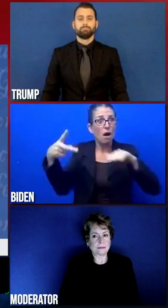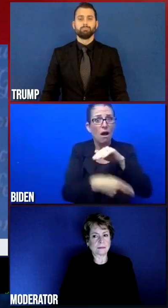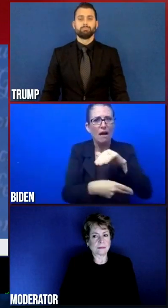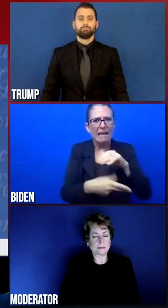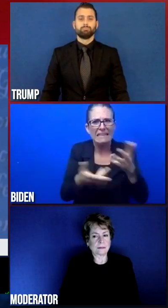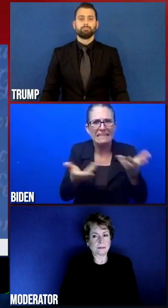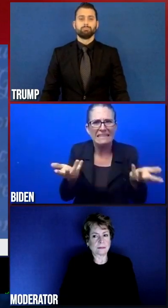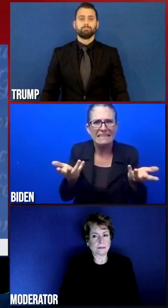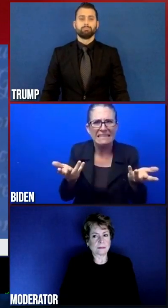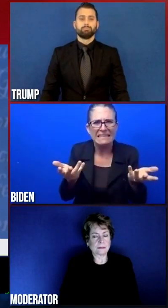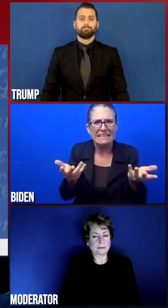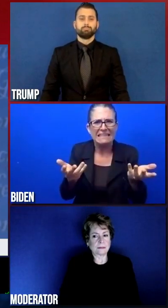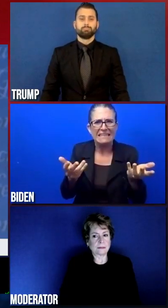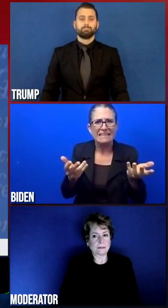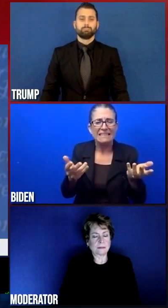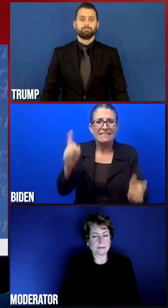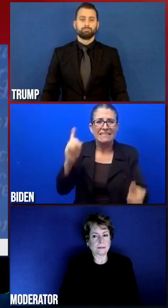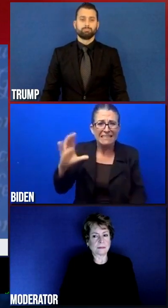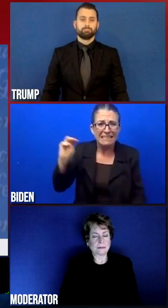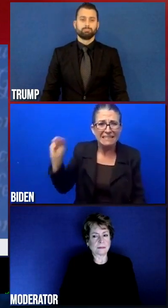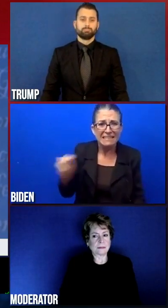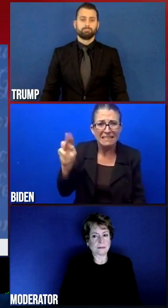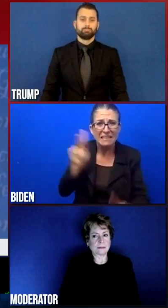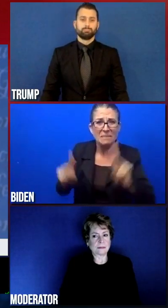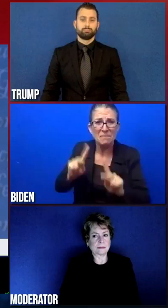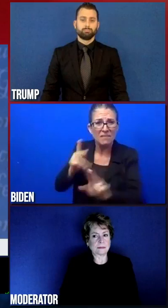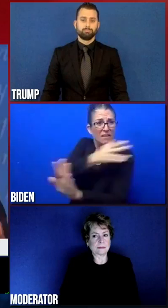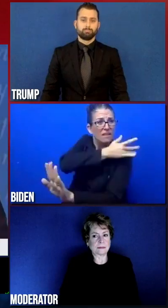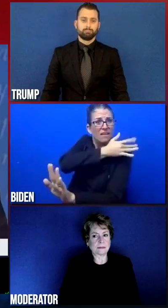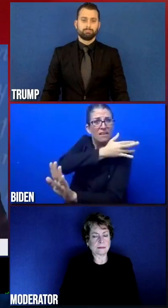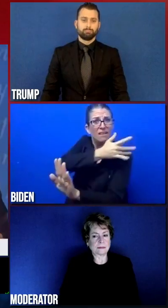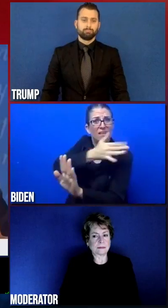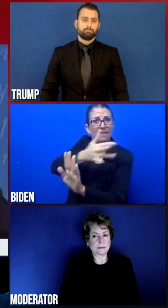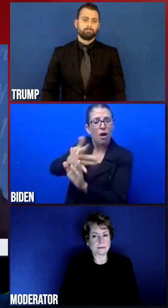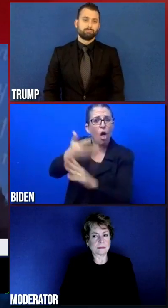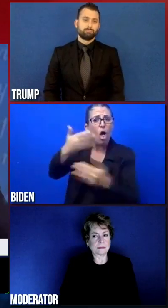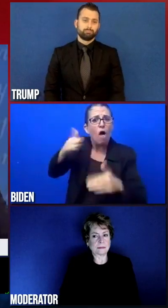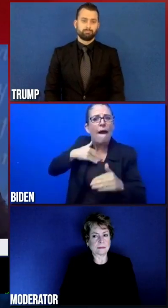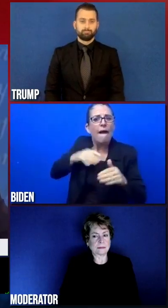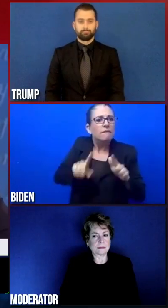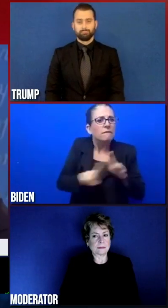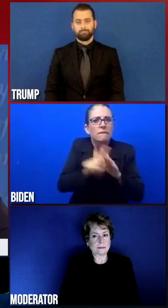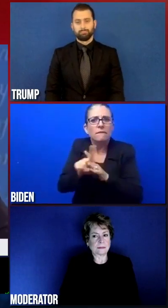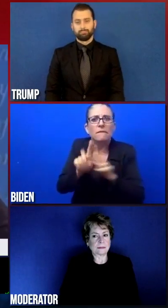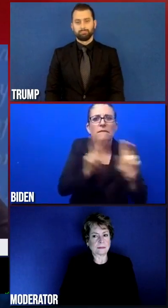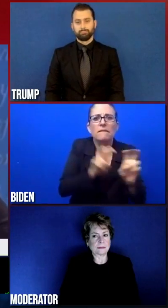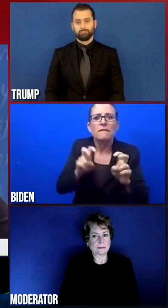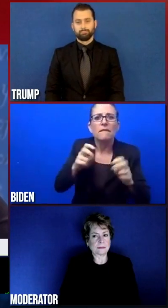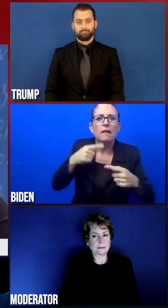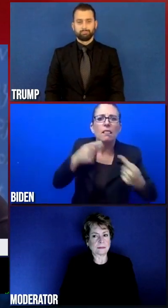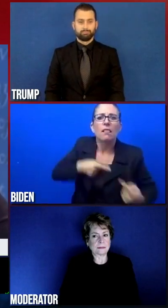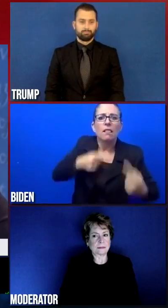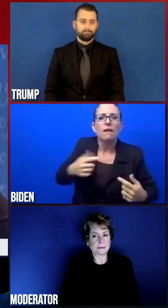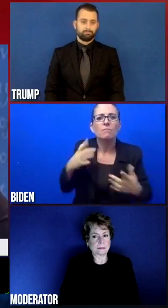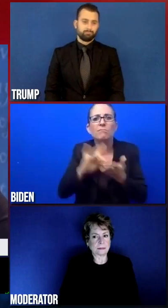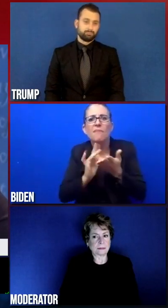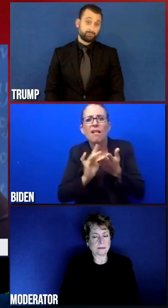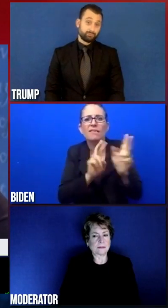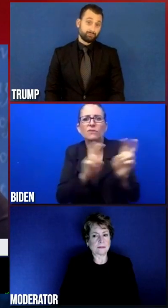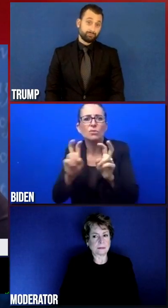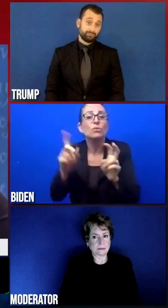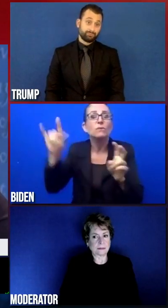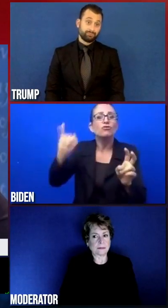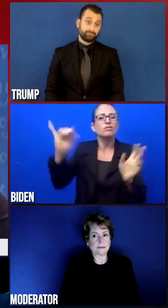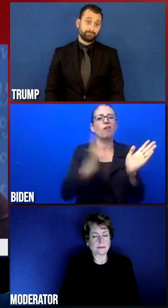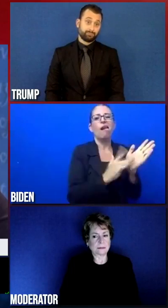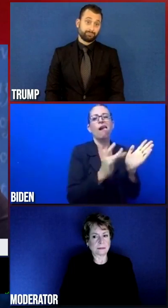as well. Those pre-existing conditions, the insurance companies are going to love this. And so it's just not appropriate to do this